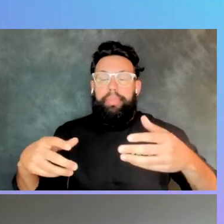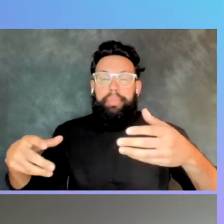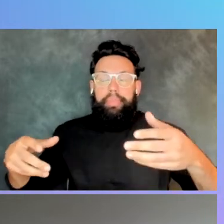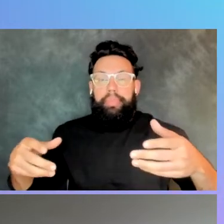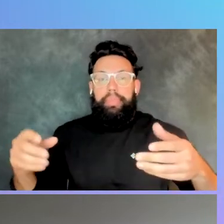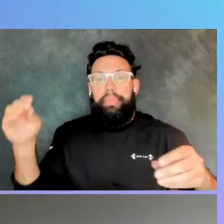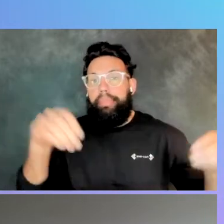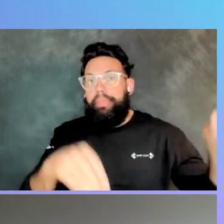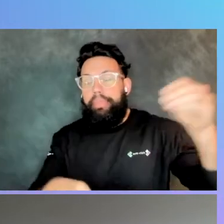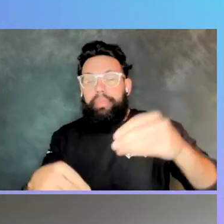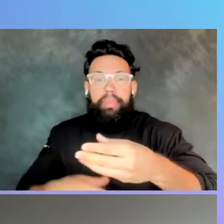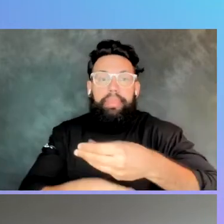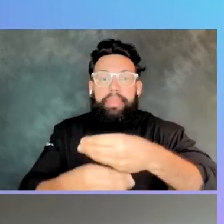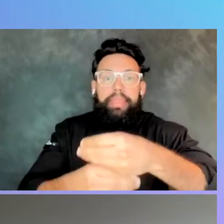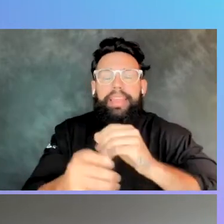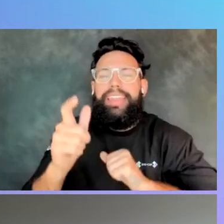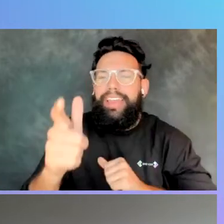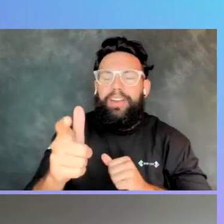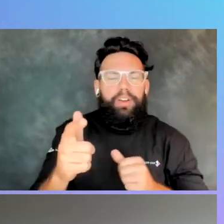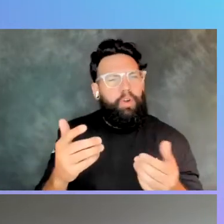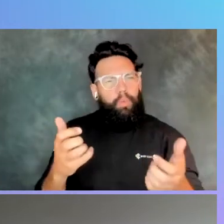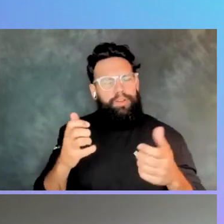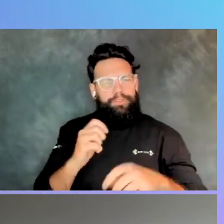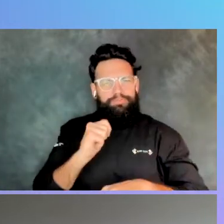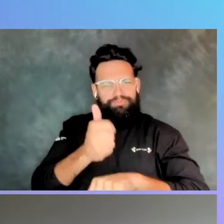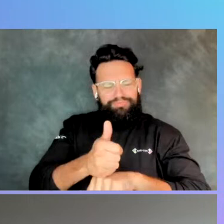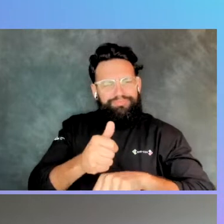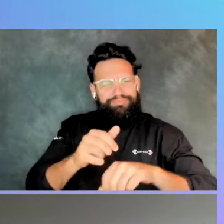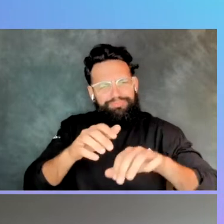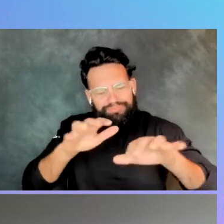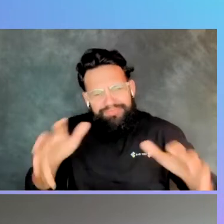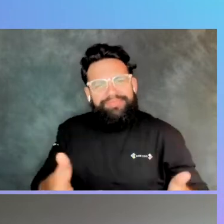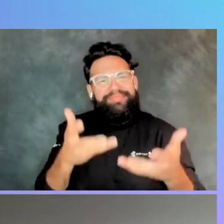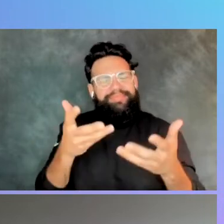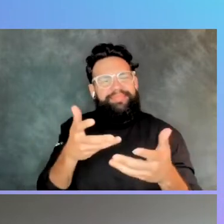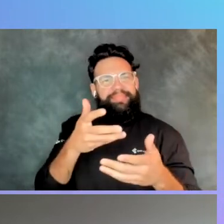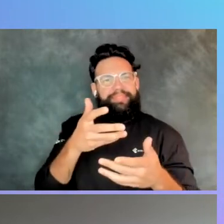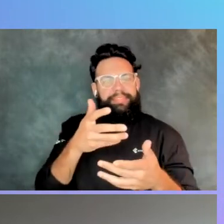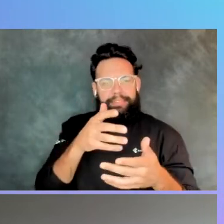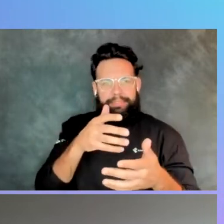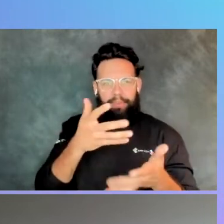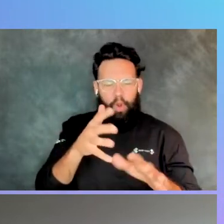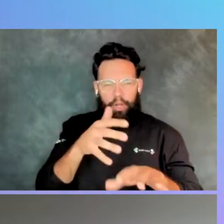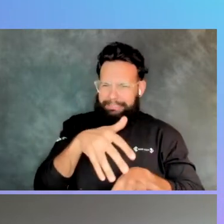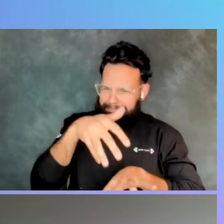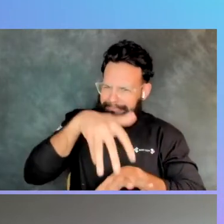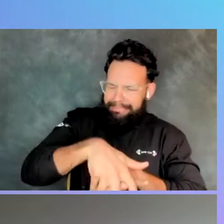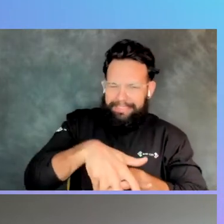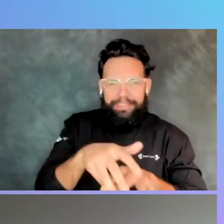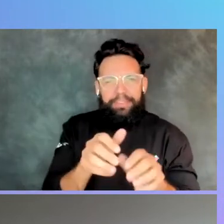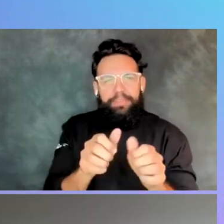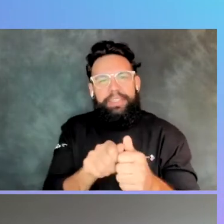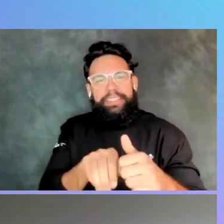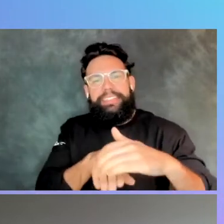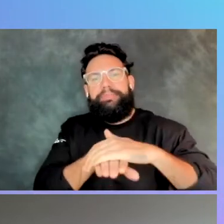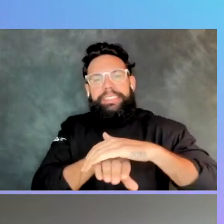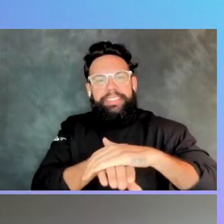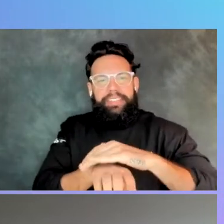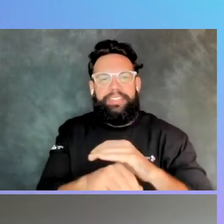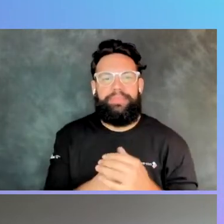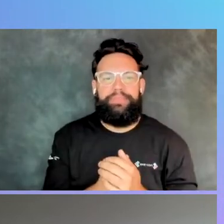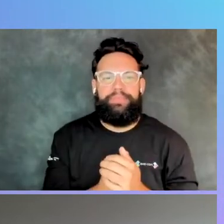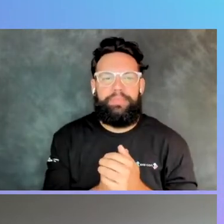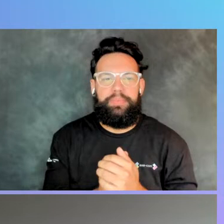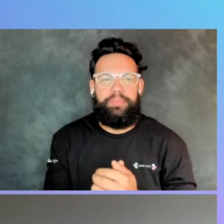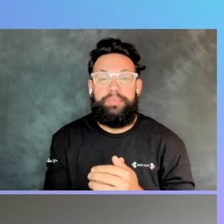This is not a small thing, but you can start small. You can start by picking away at